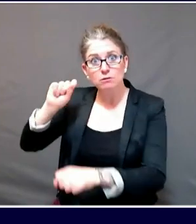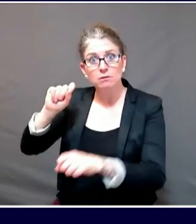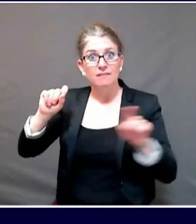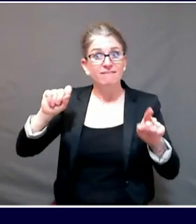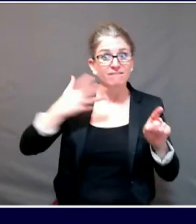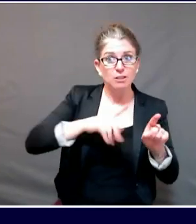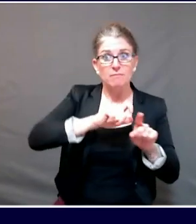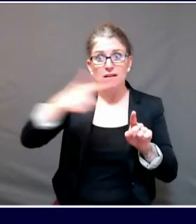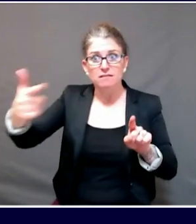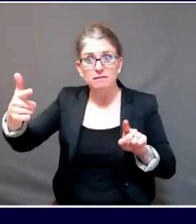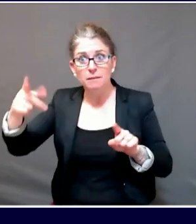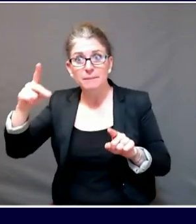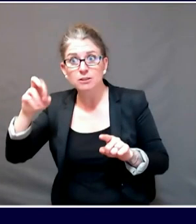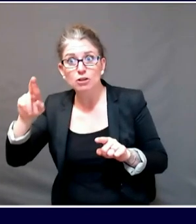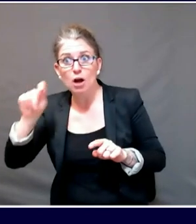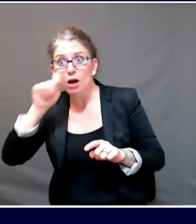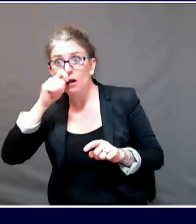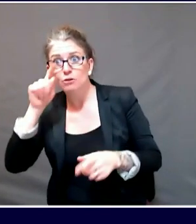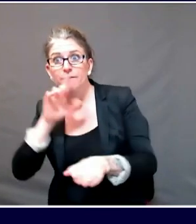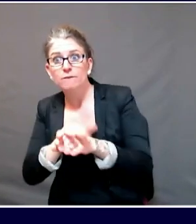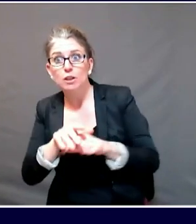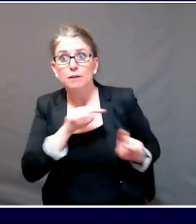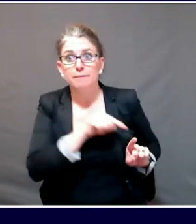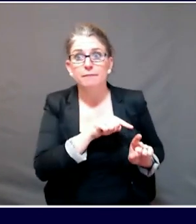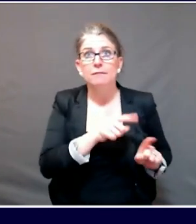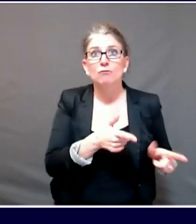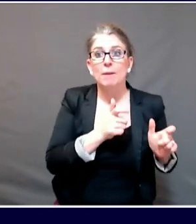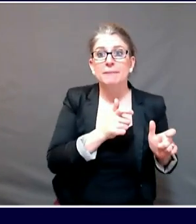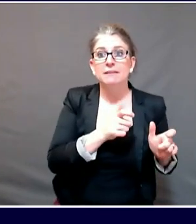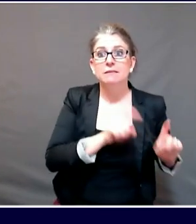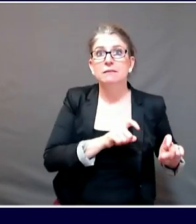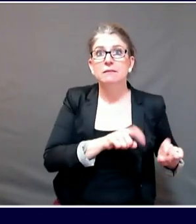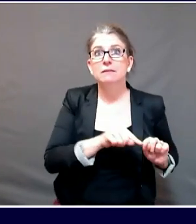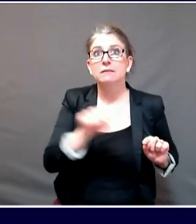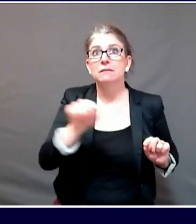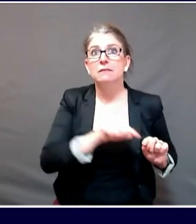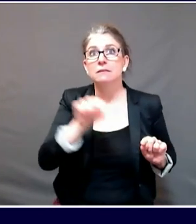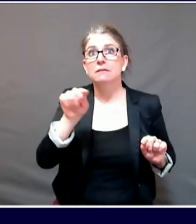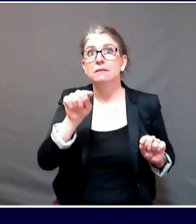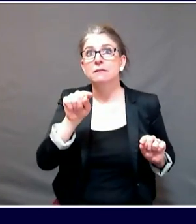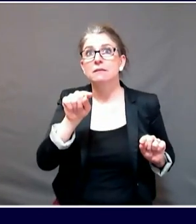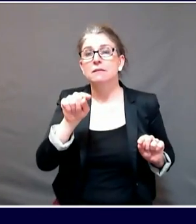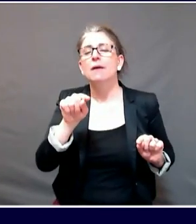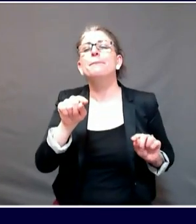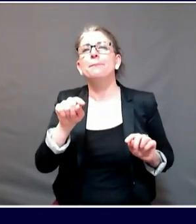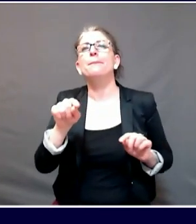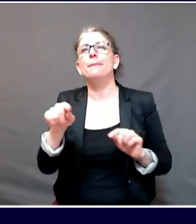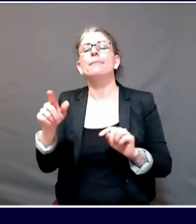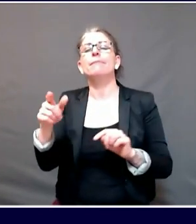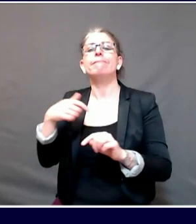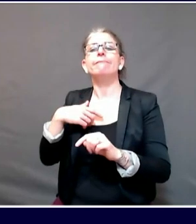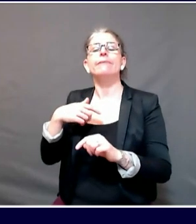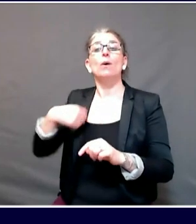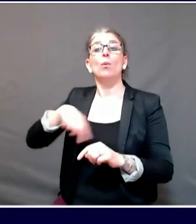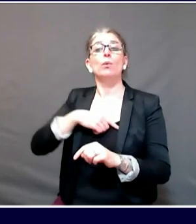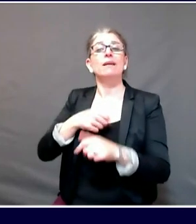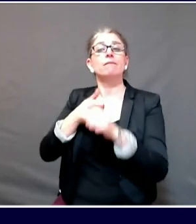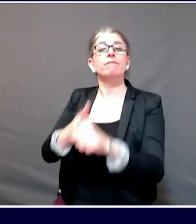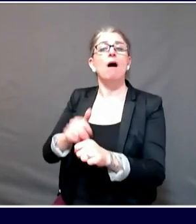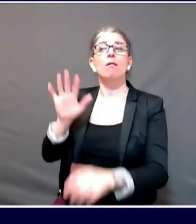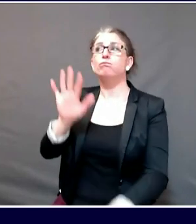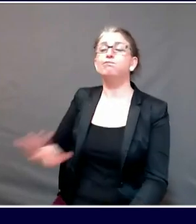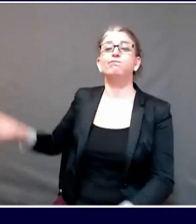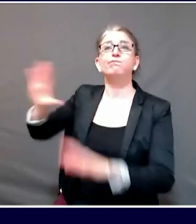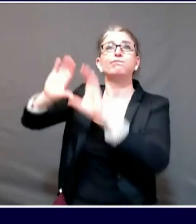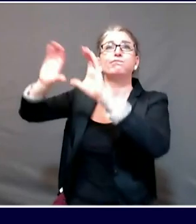by the group of professional state public health epidemiologists and the US CDC. An antigen positive